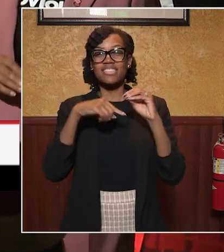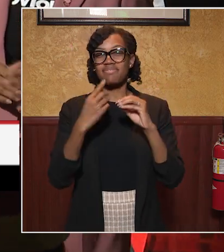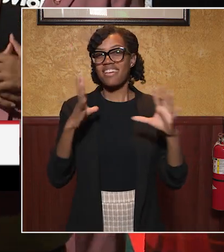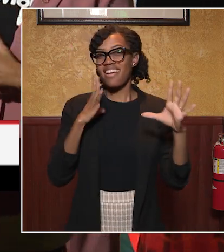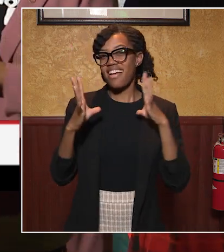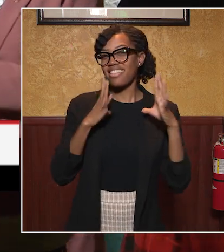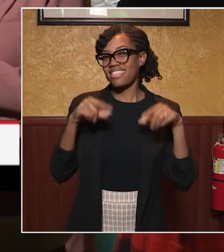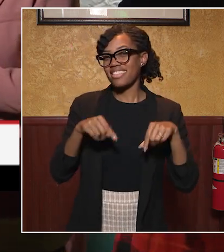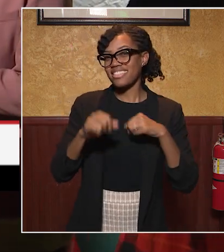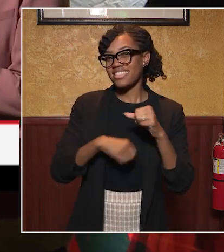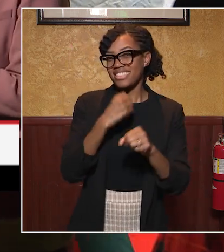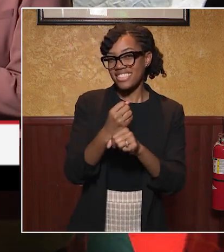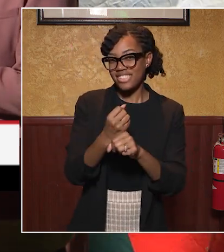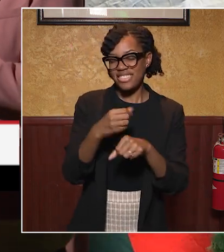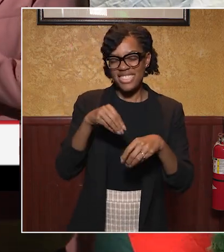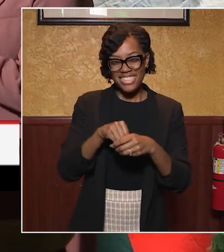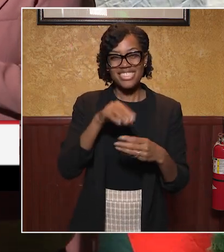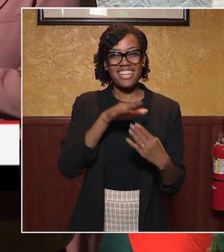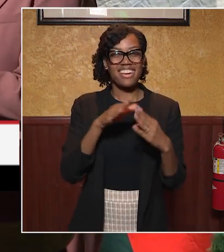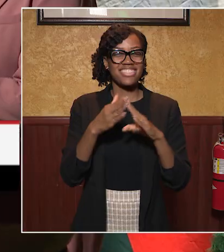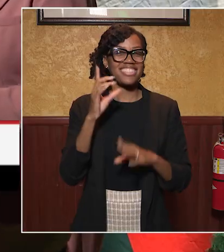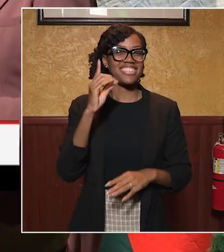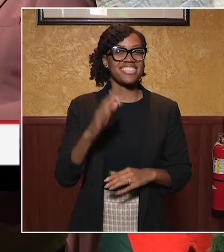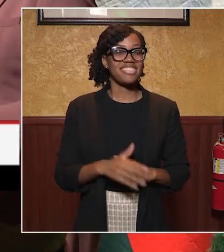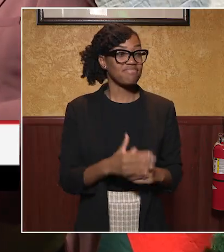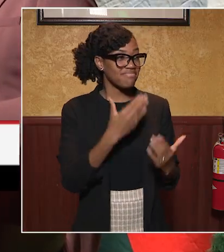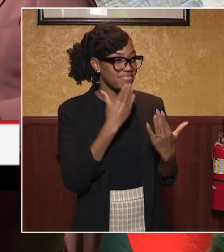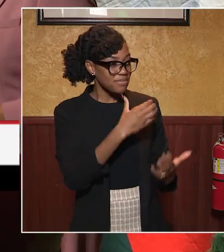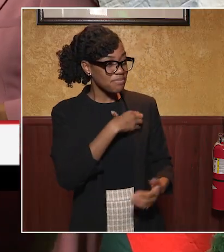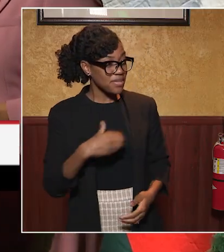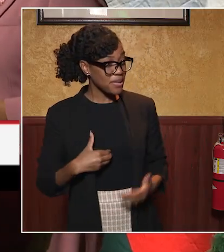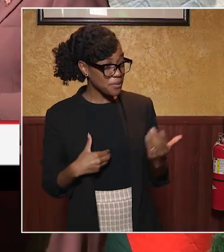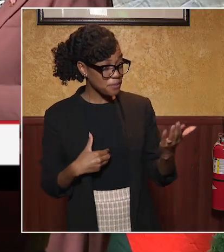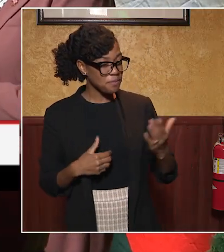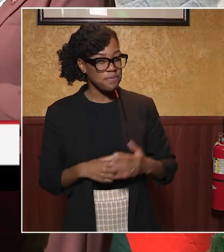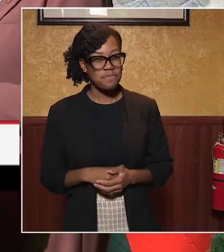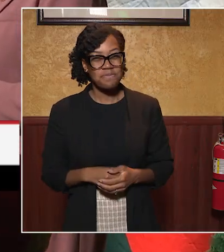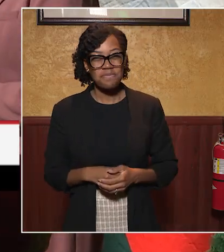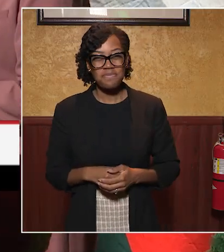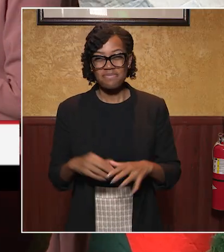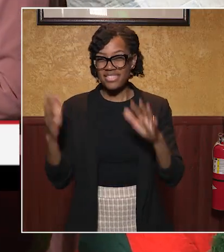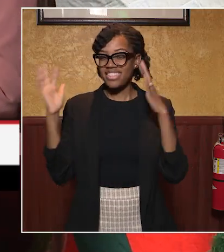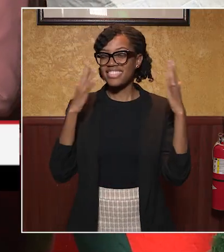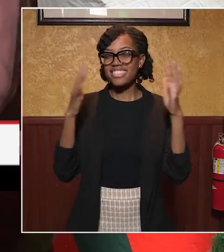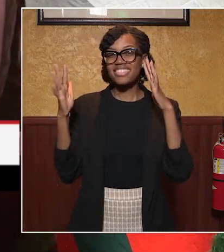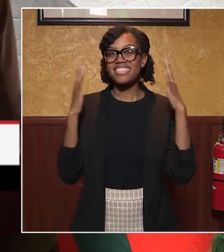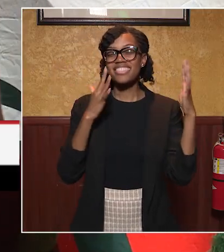holidays this year in downtown DC. Thank you, Mayor Bowser. Thank you so much.